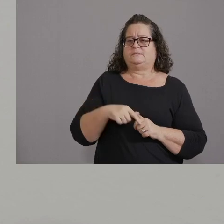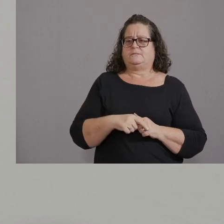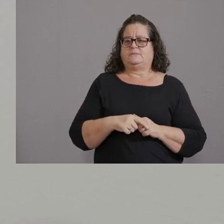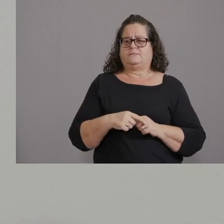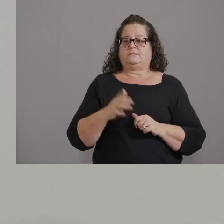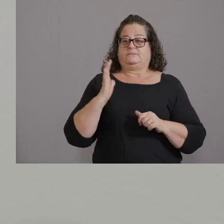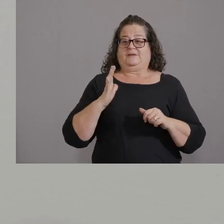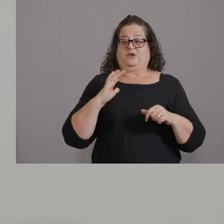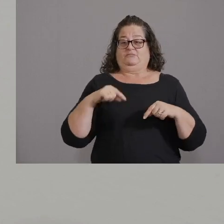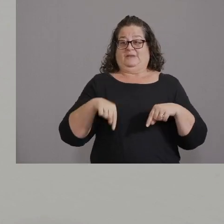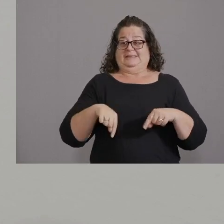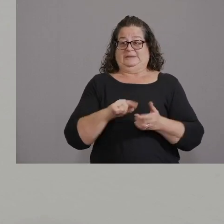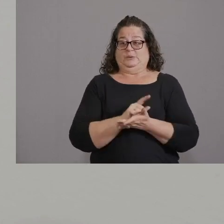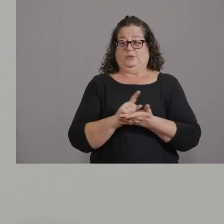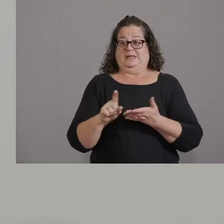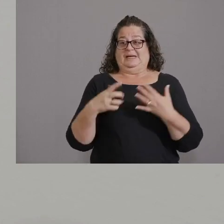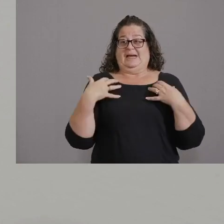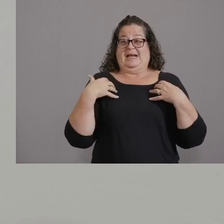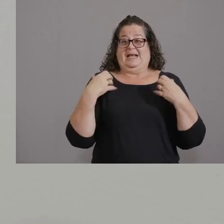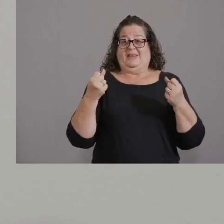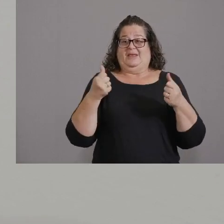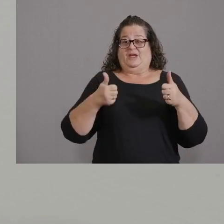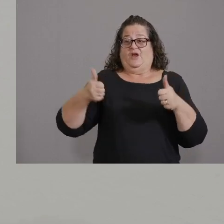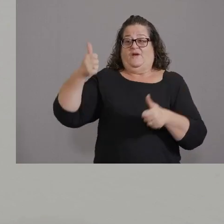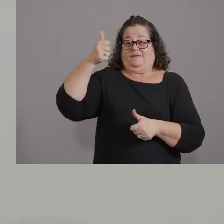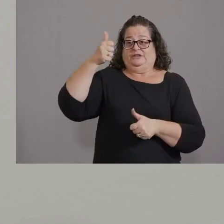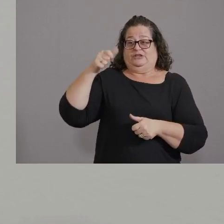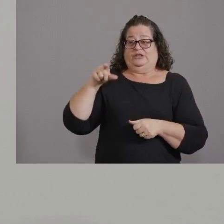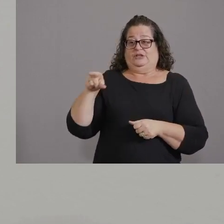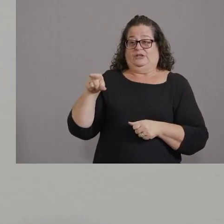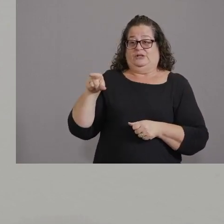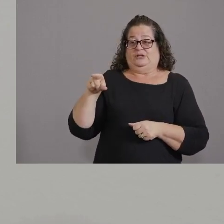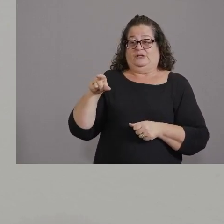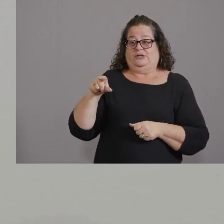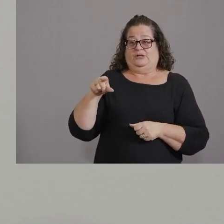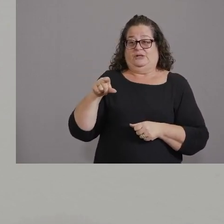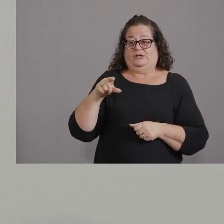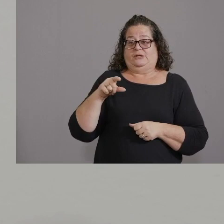week, health officials with Operation Warp Speed held a press conference. I